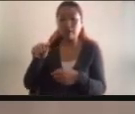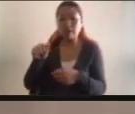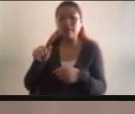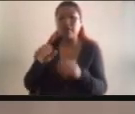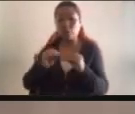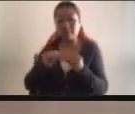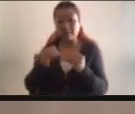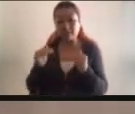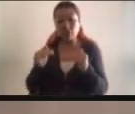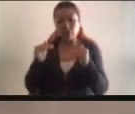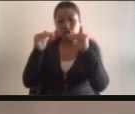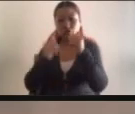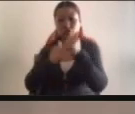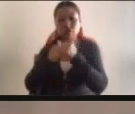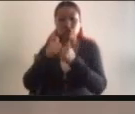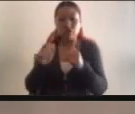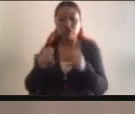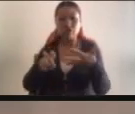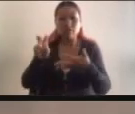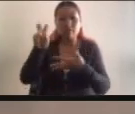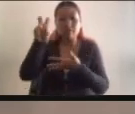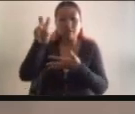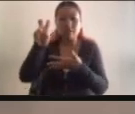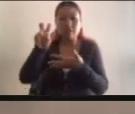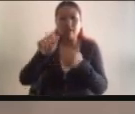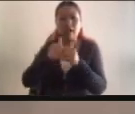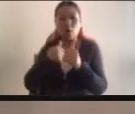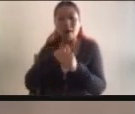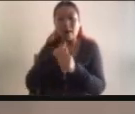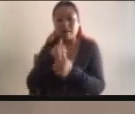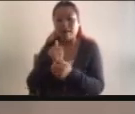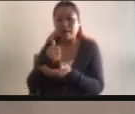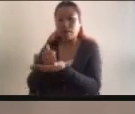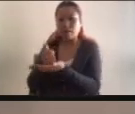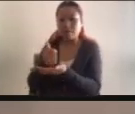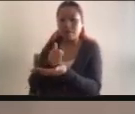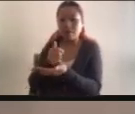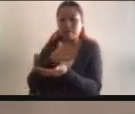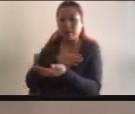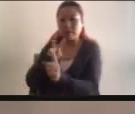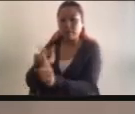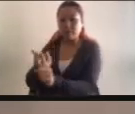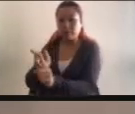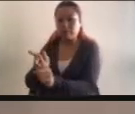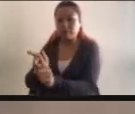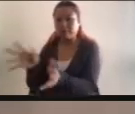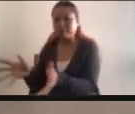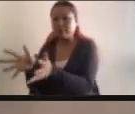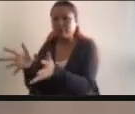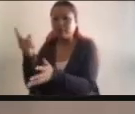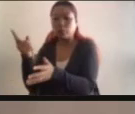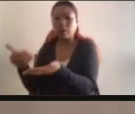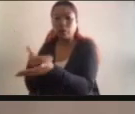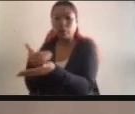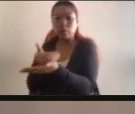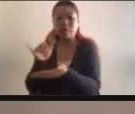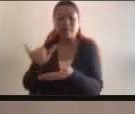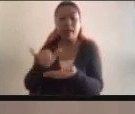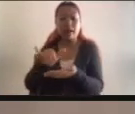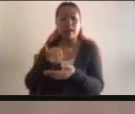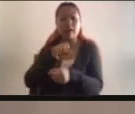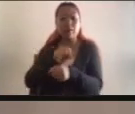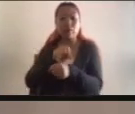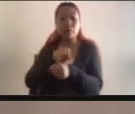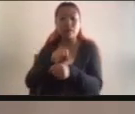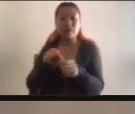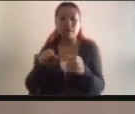organization with someone that's new? This inclusive leadership cadre that we have started out with maybe about, I